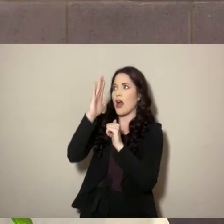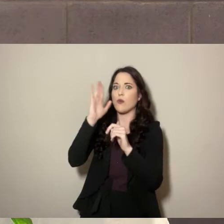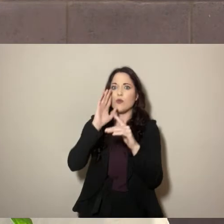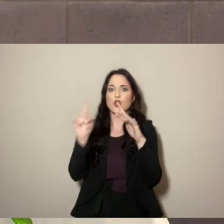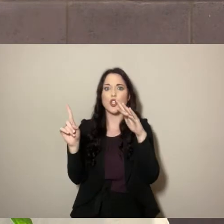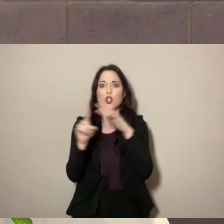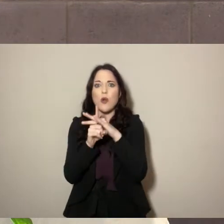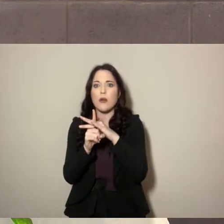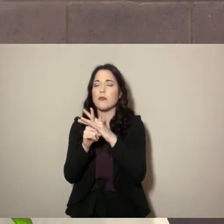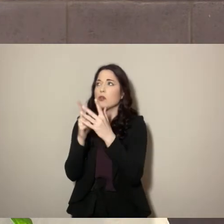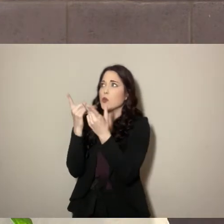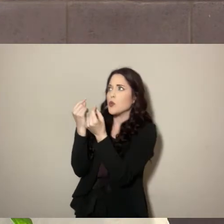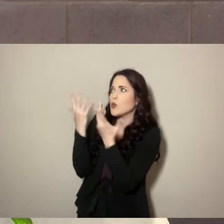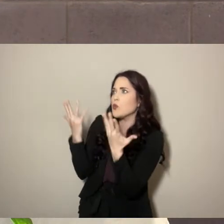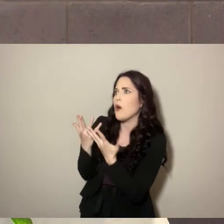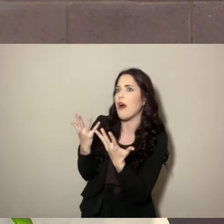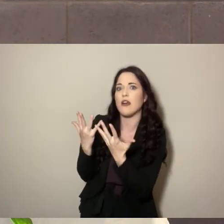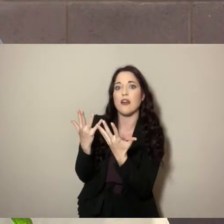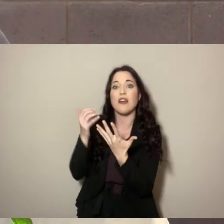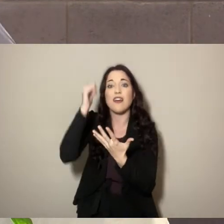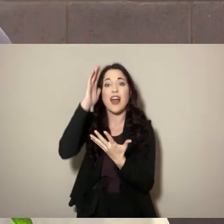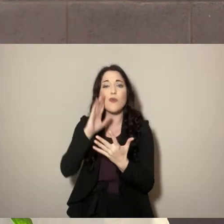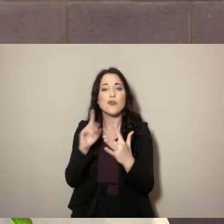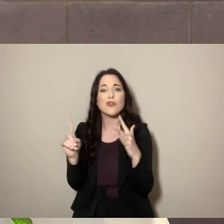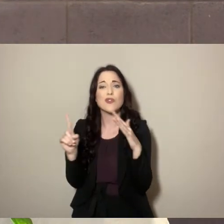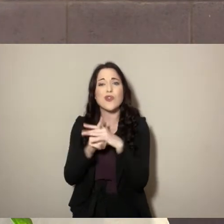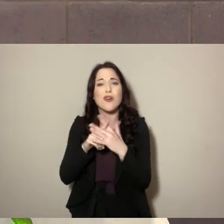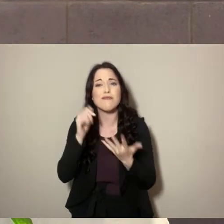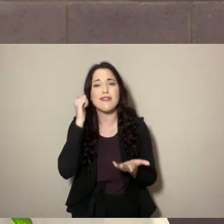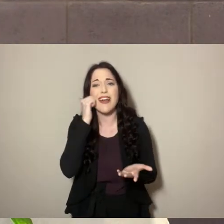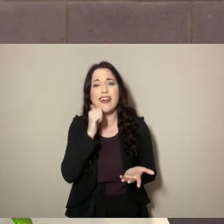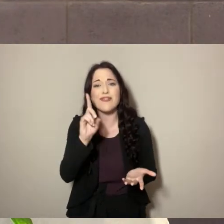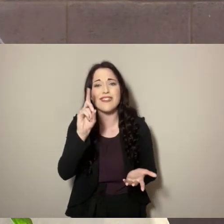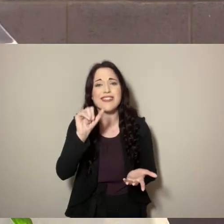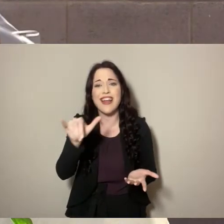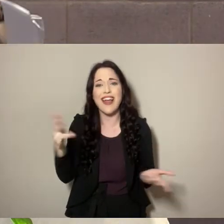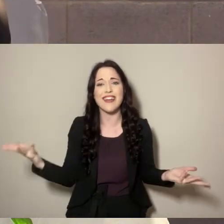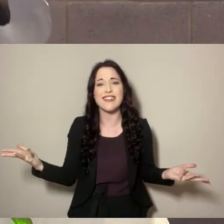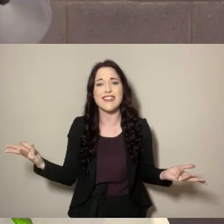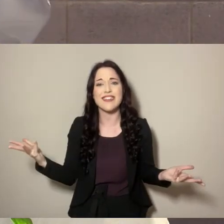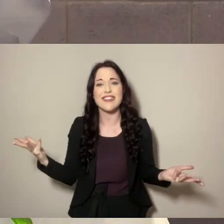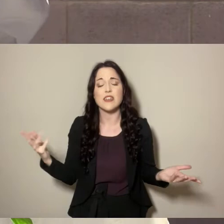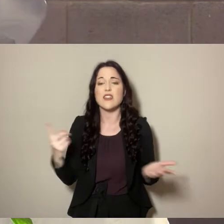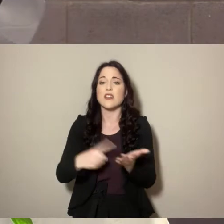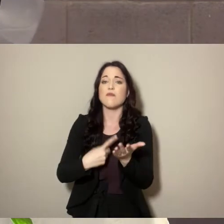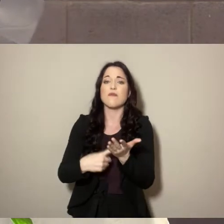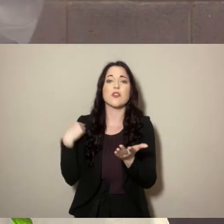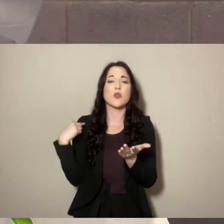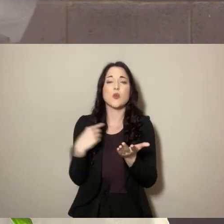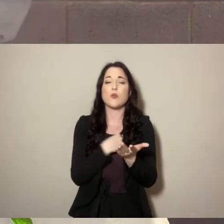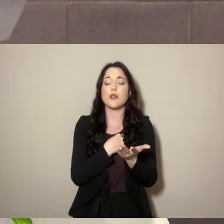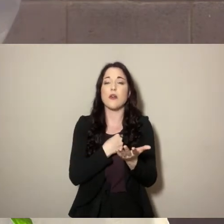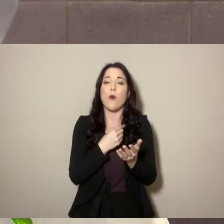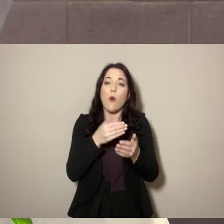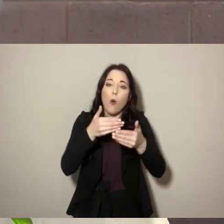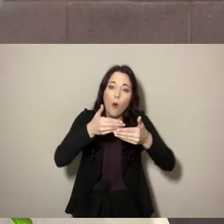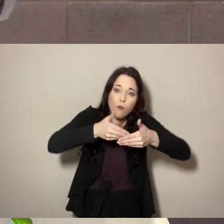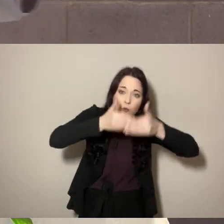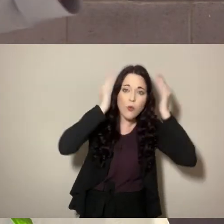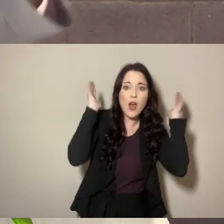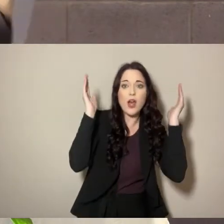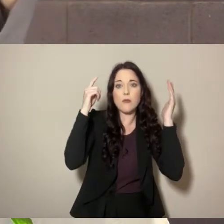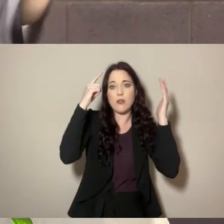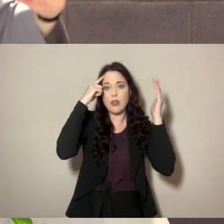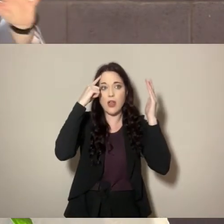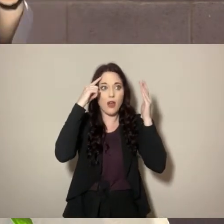it. God shows up throughout our lives every single day, and sometimes we're so consumed with our lizard brains that we don't